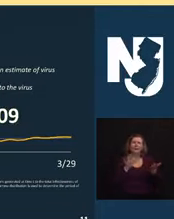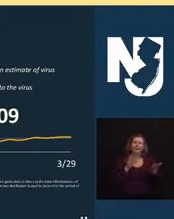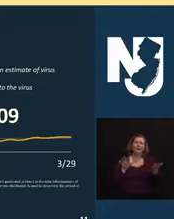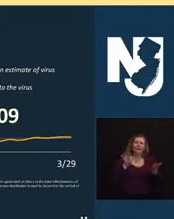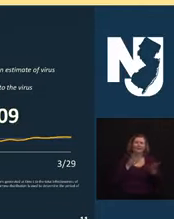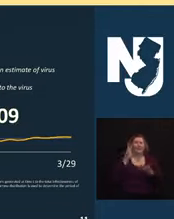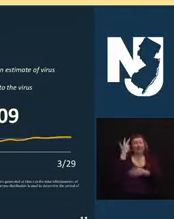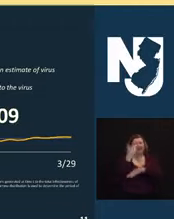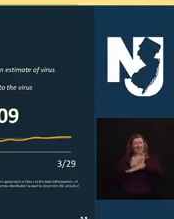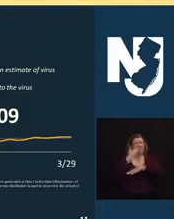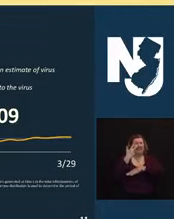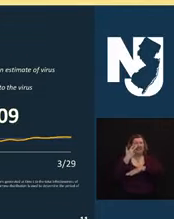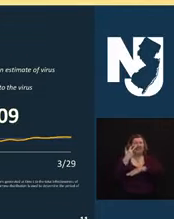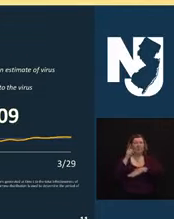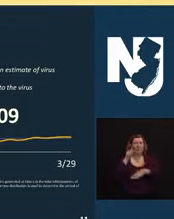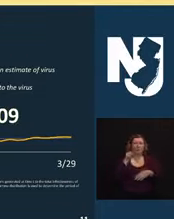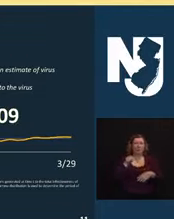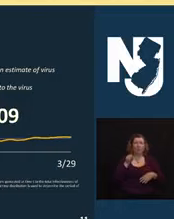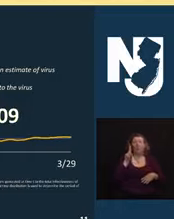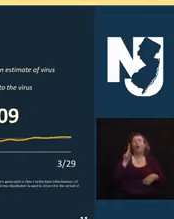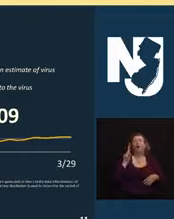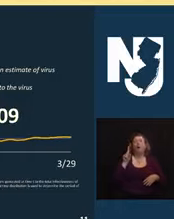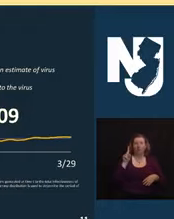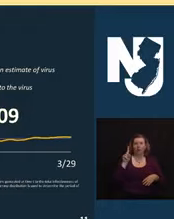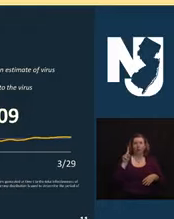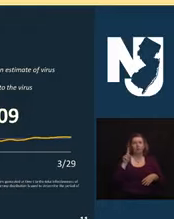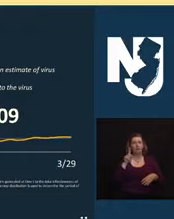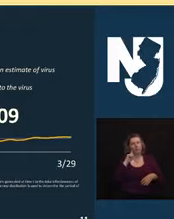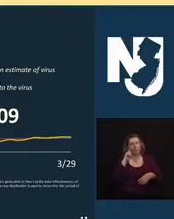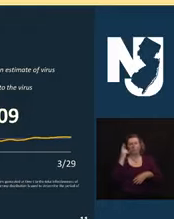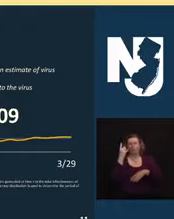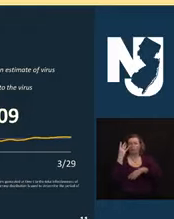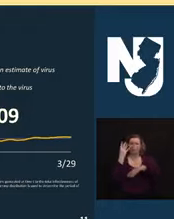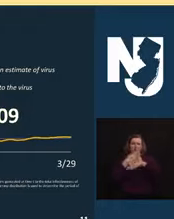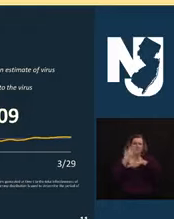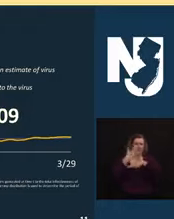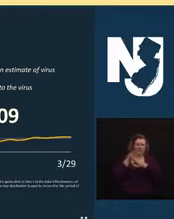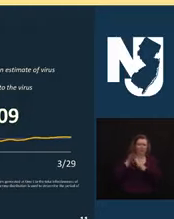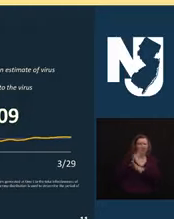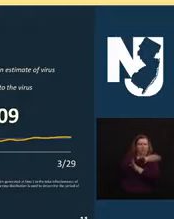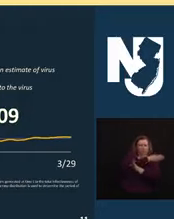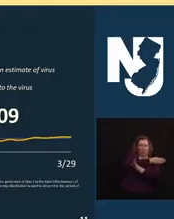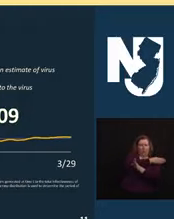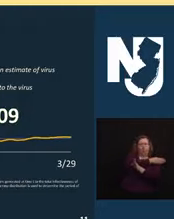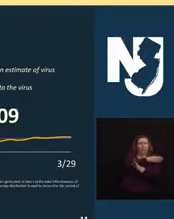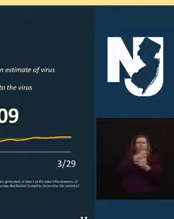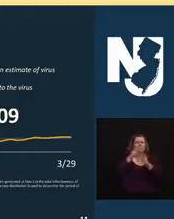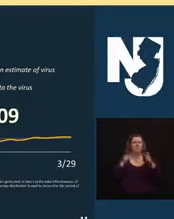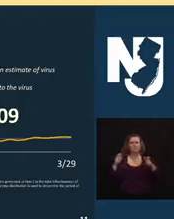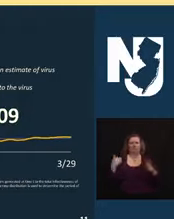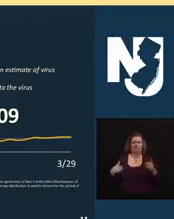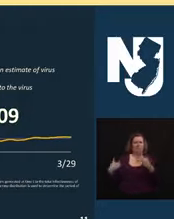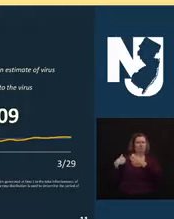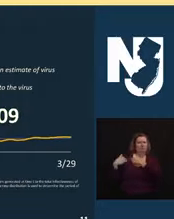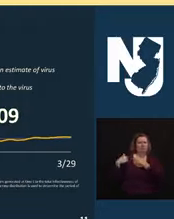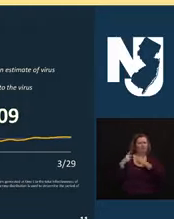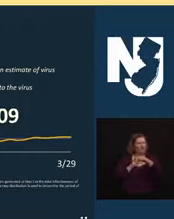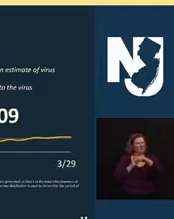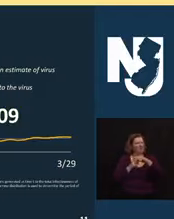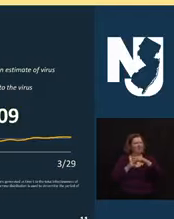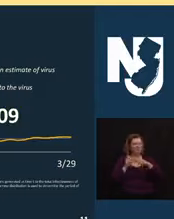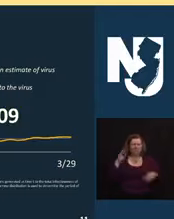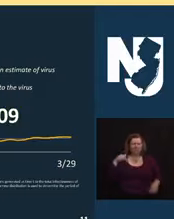was at 1.10 for 5 days. And I think, Judy and Eddie, the reason why people ask us all the time, positivity rate goes up and